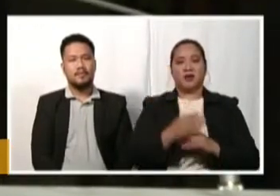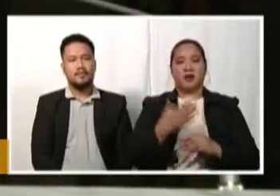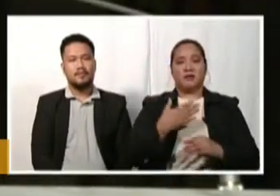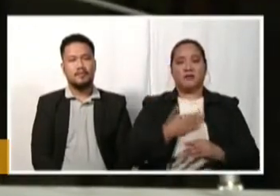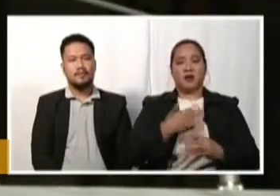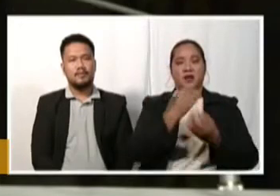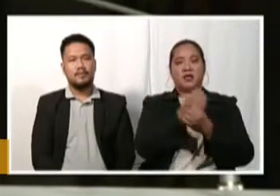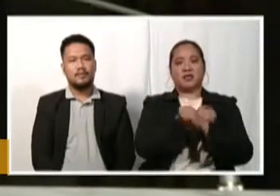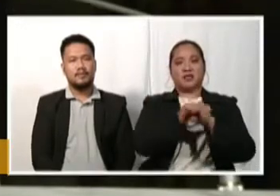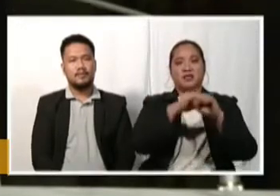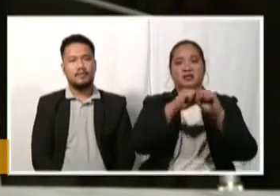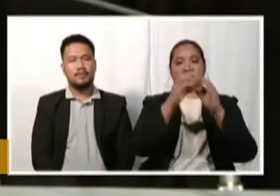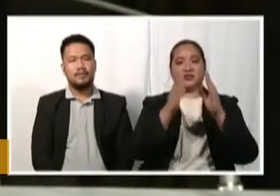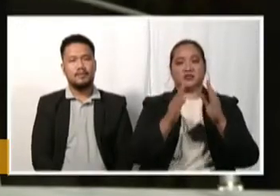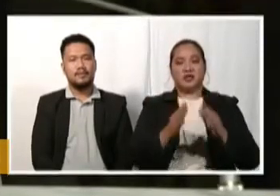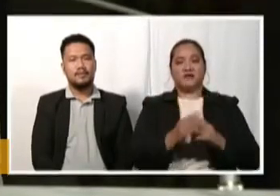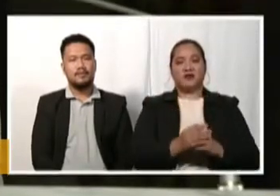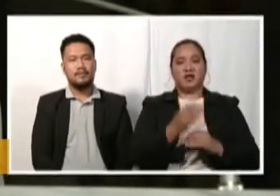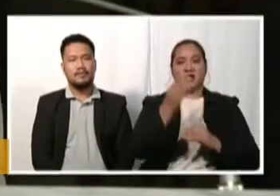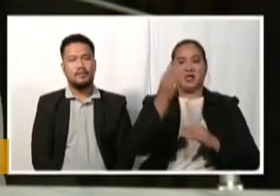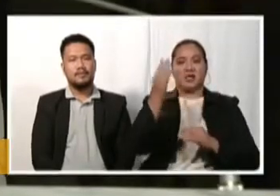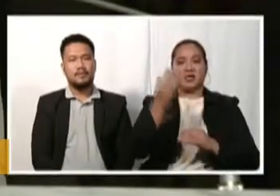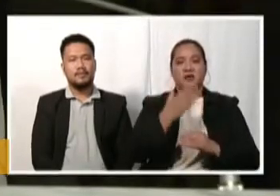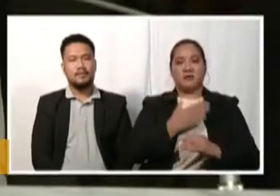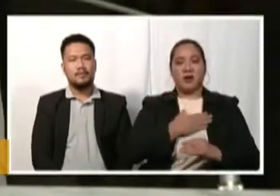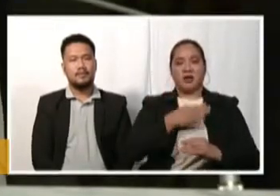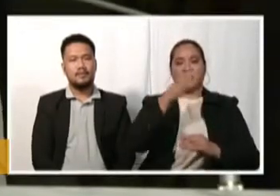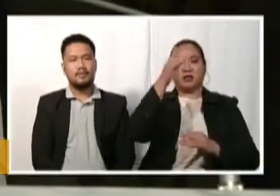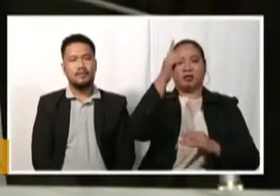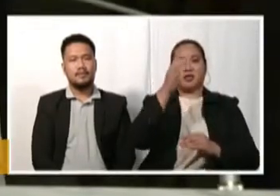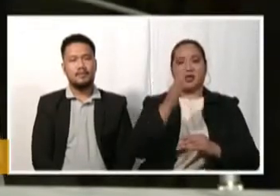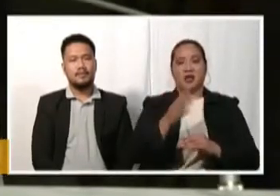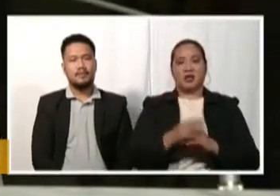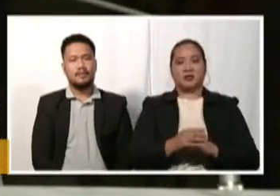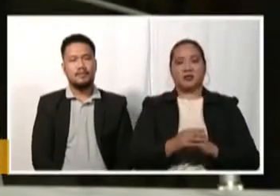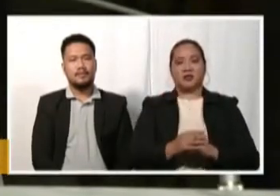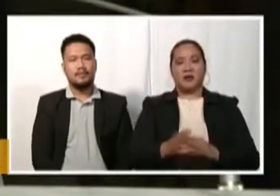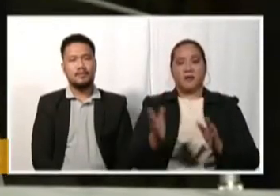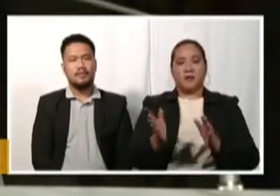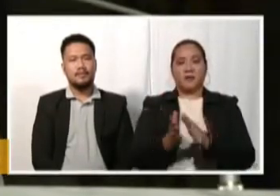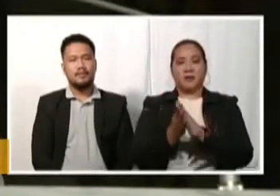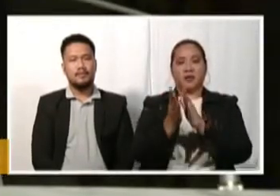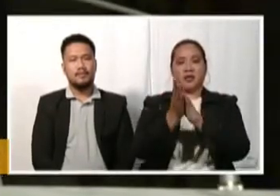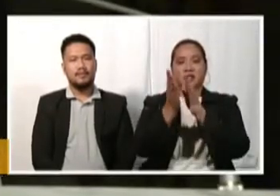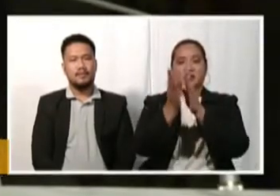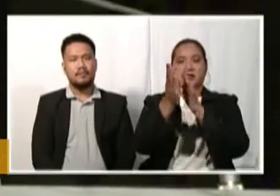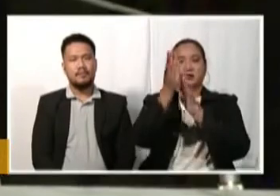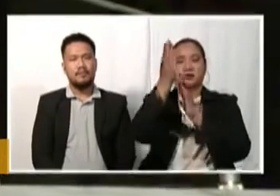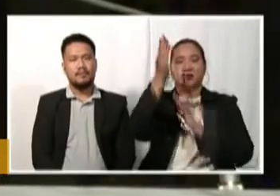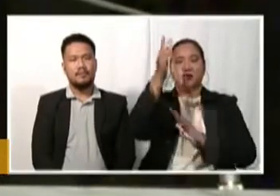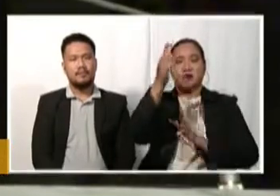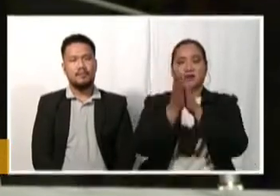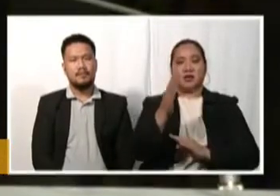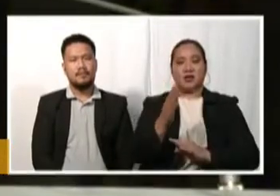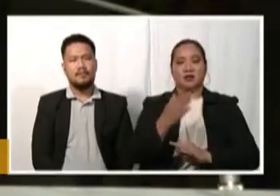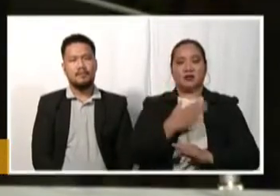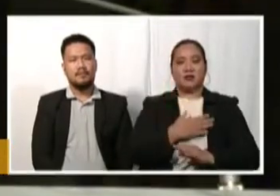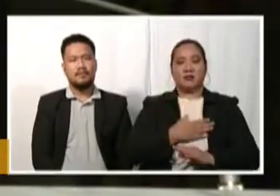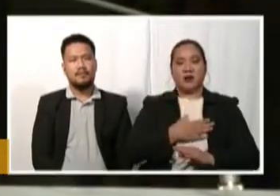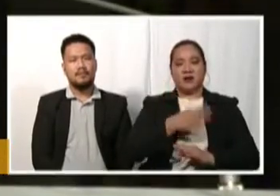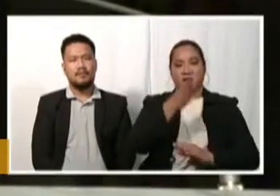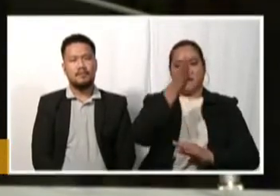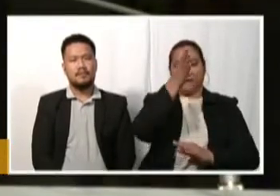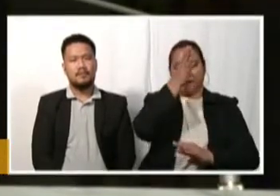my Savior. He is my God. I praise him, the God of my